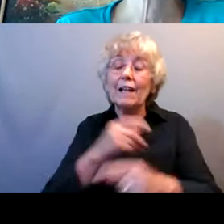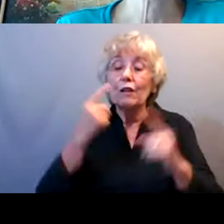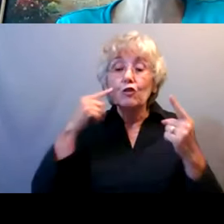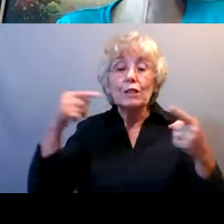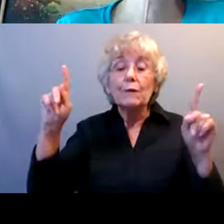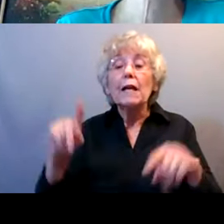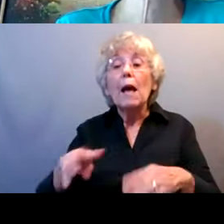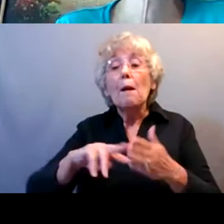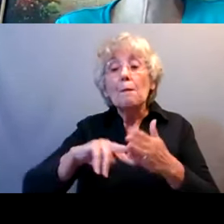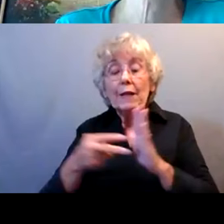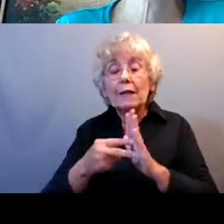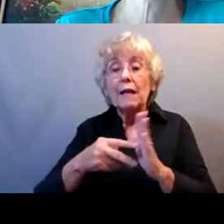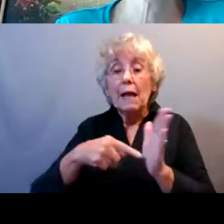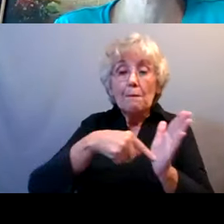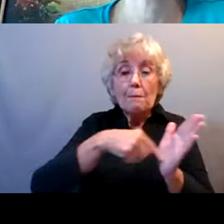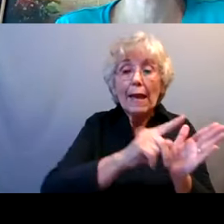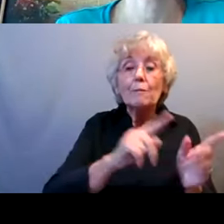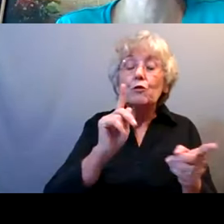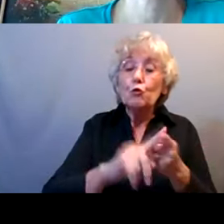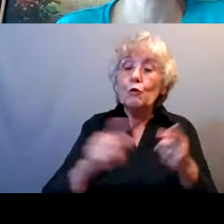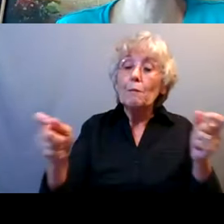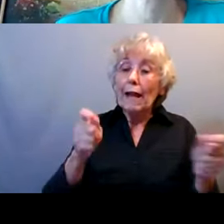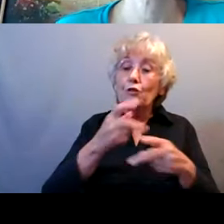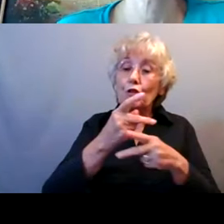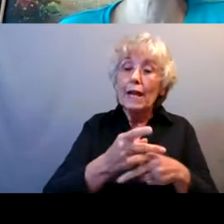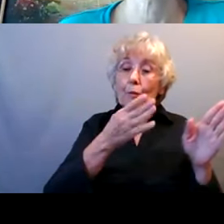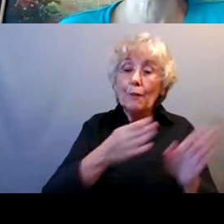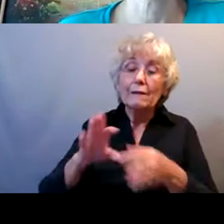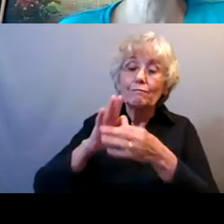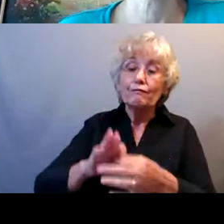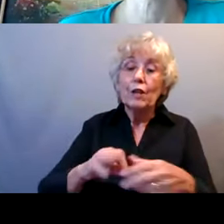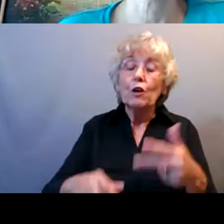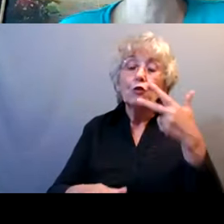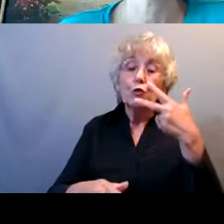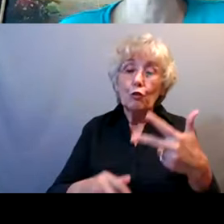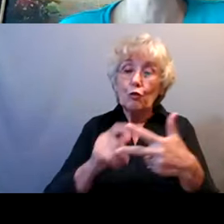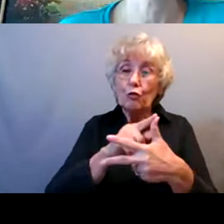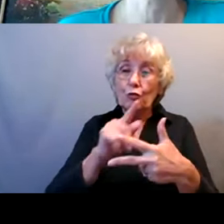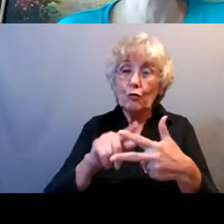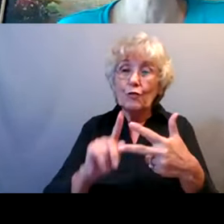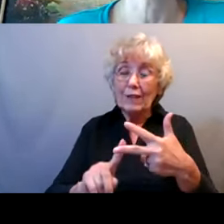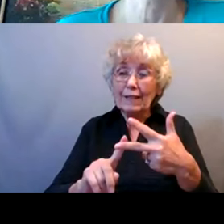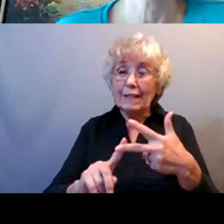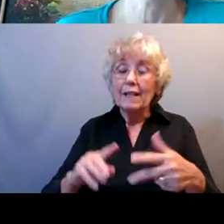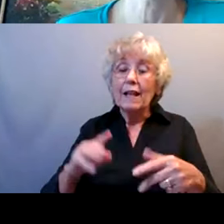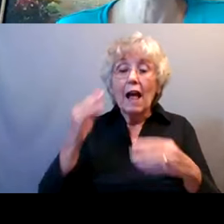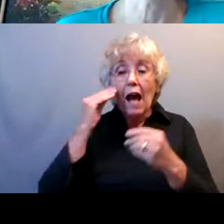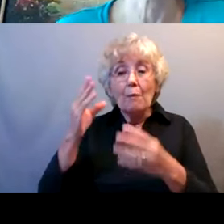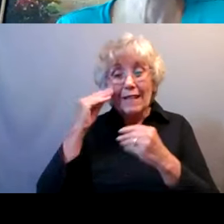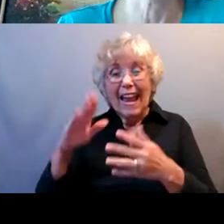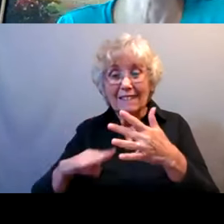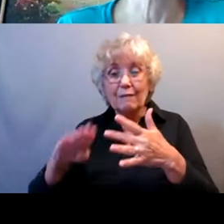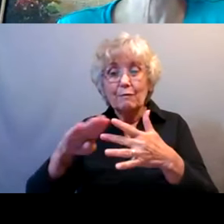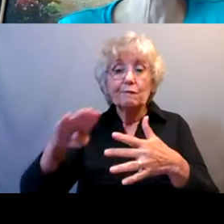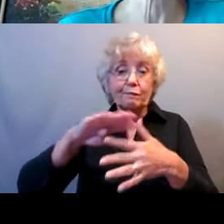basically these are payments to the managed care plans tied to three intermediate outcomes and seven vaccine uptake outcome measures on the